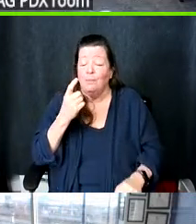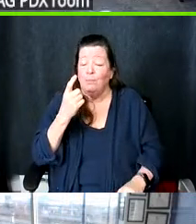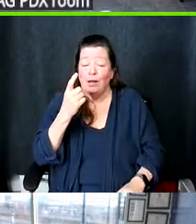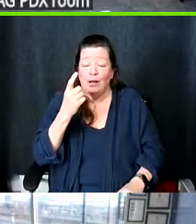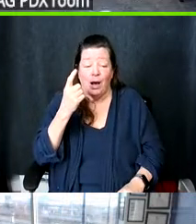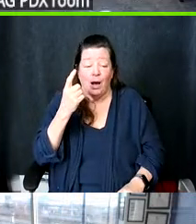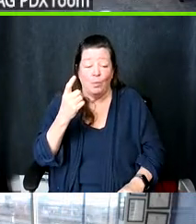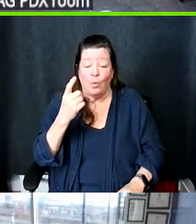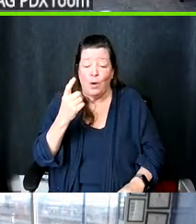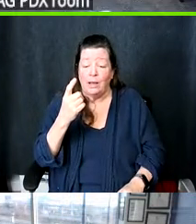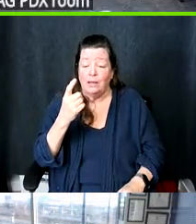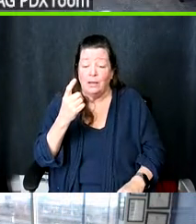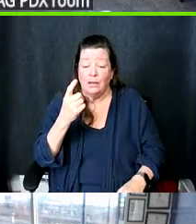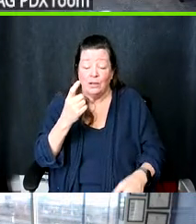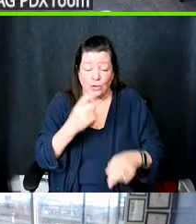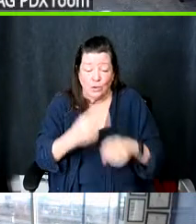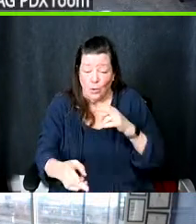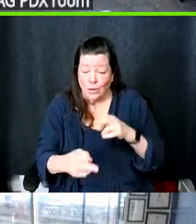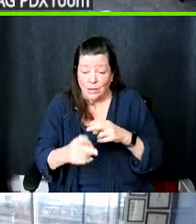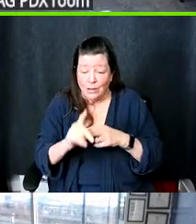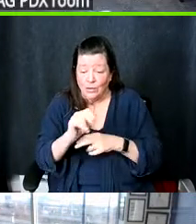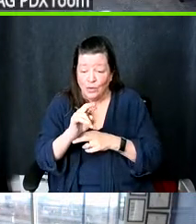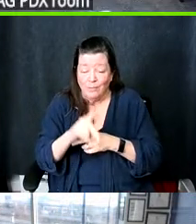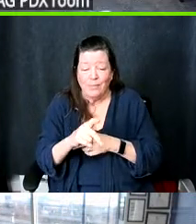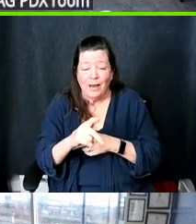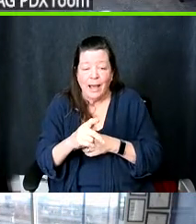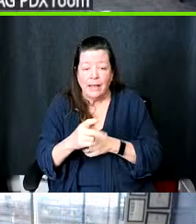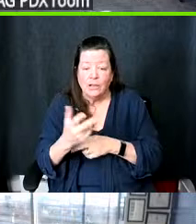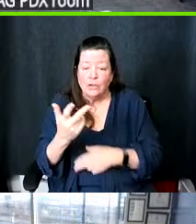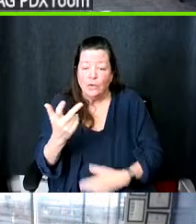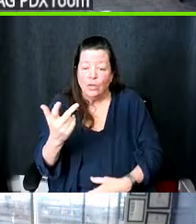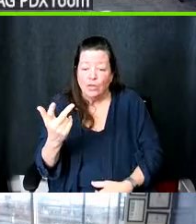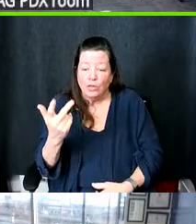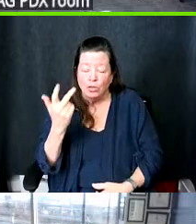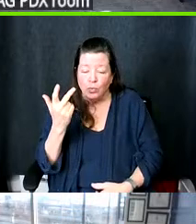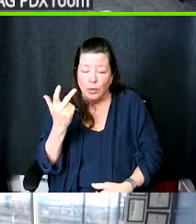bicycle trip, I had to fix 3 flat tires because of glass inside, so I went out and bought a car.